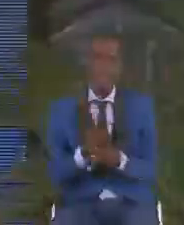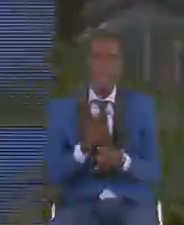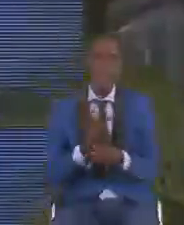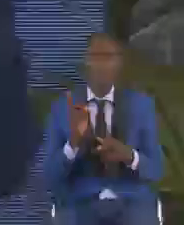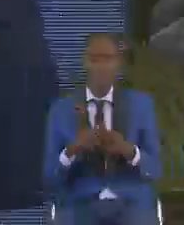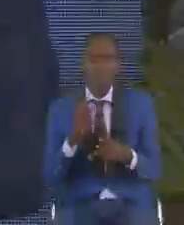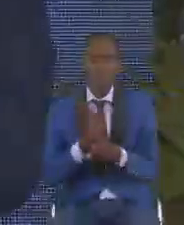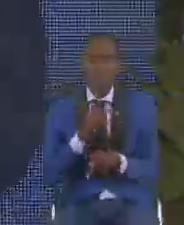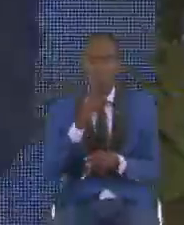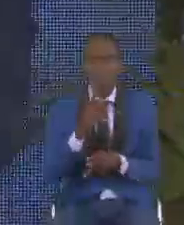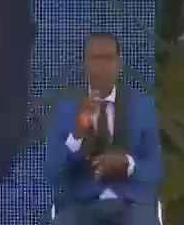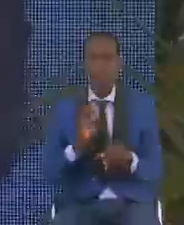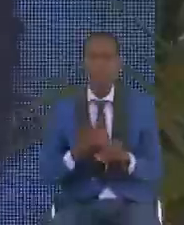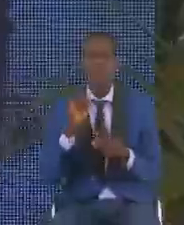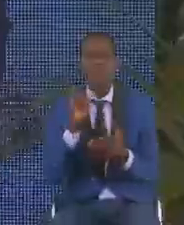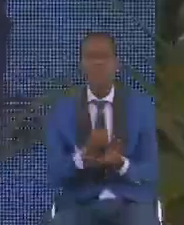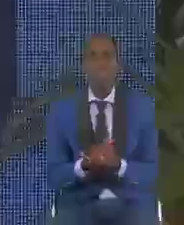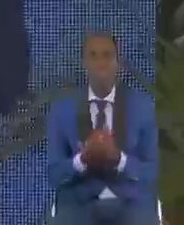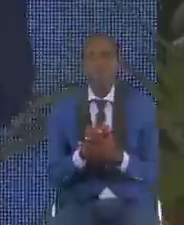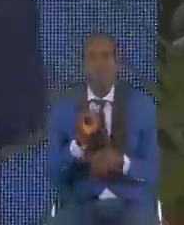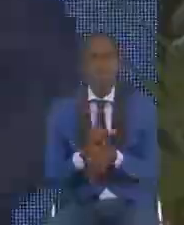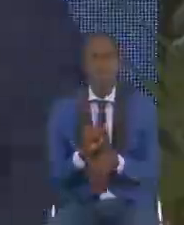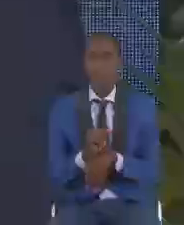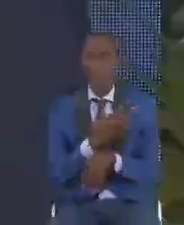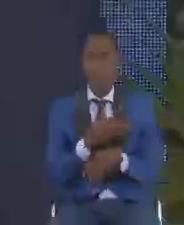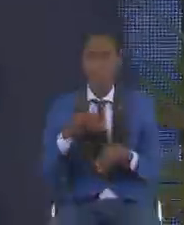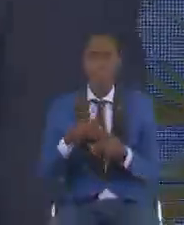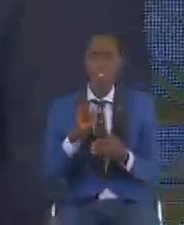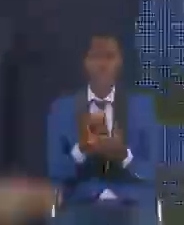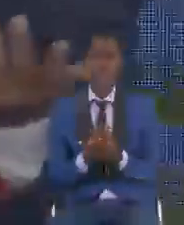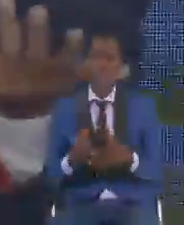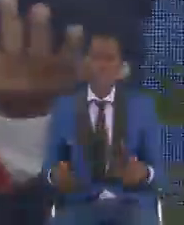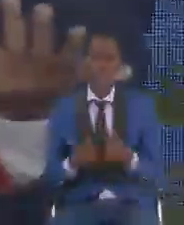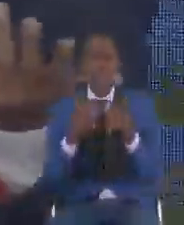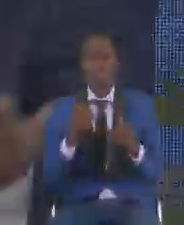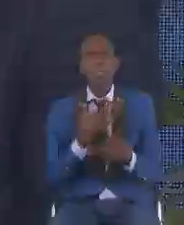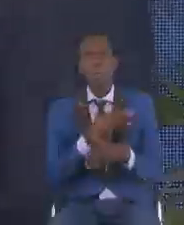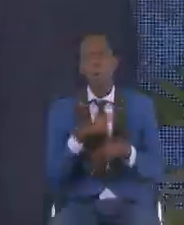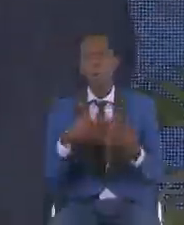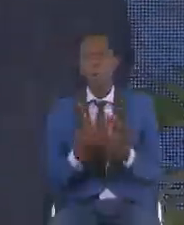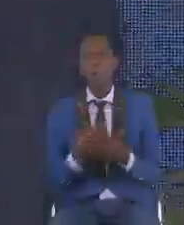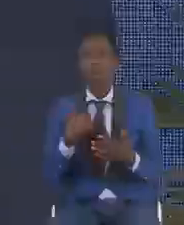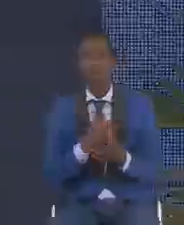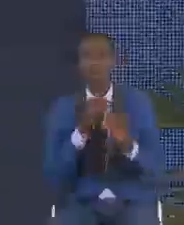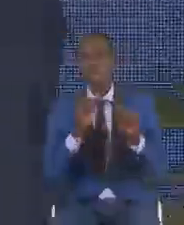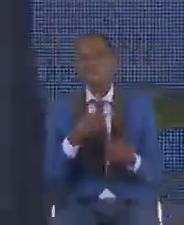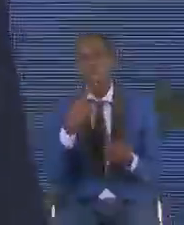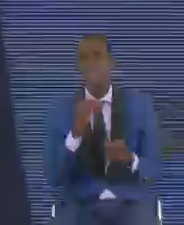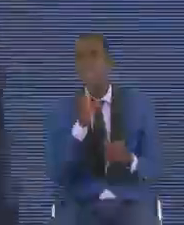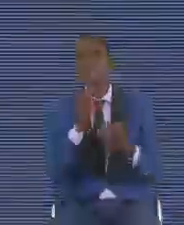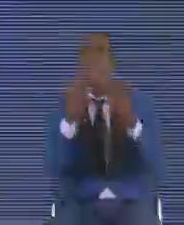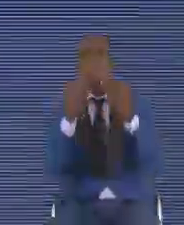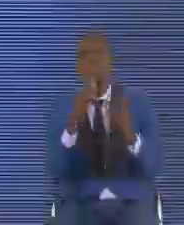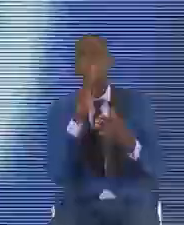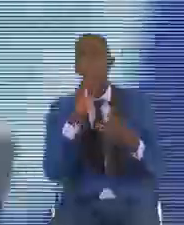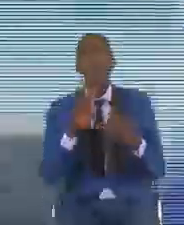to sustain you in that ministry and in those challenges. And all we can say is, thanks be unto God. And